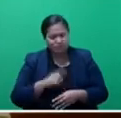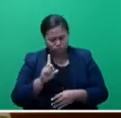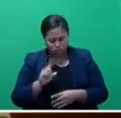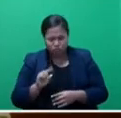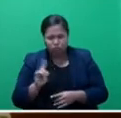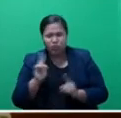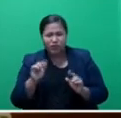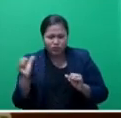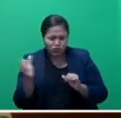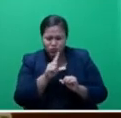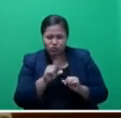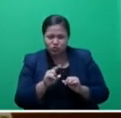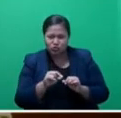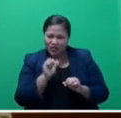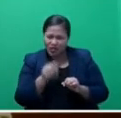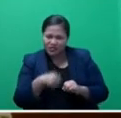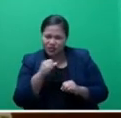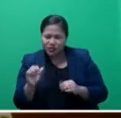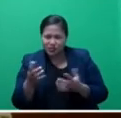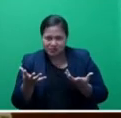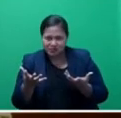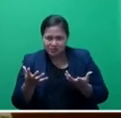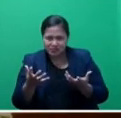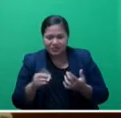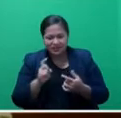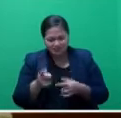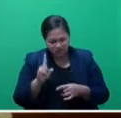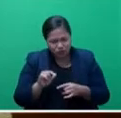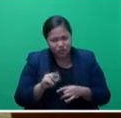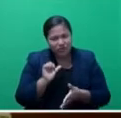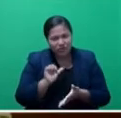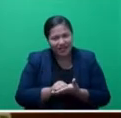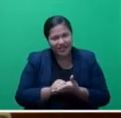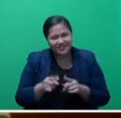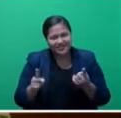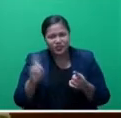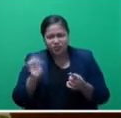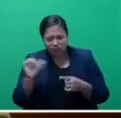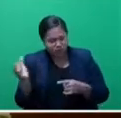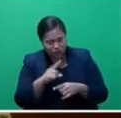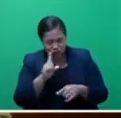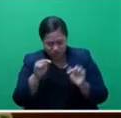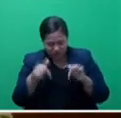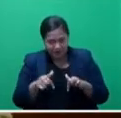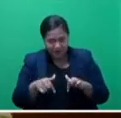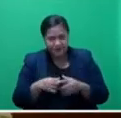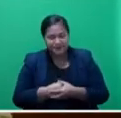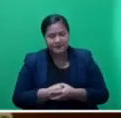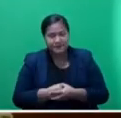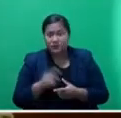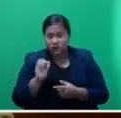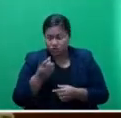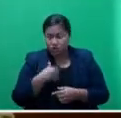not. If we are doing what is required of ourselves, then I believe it is one way we